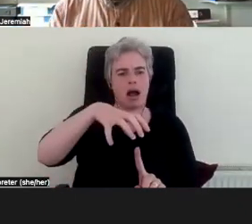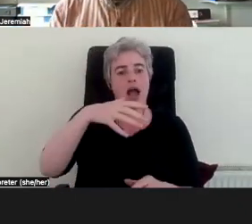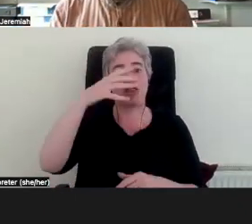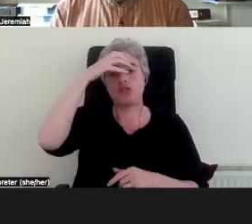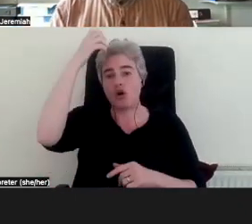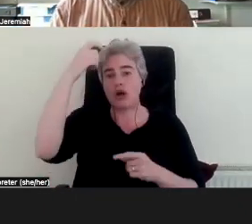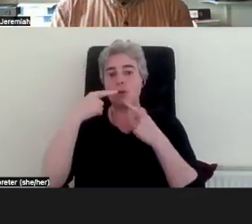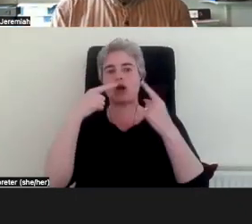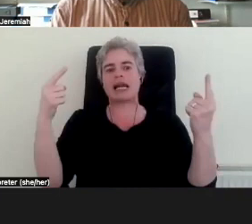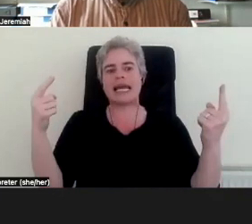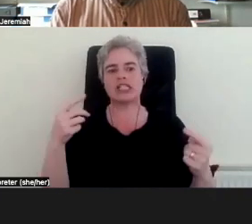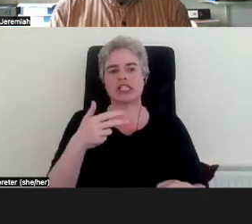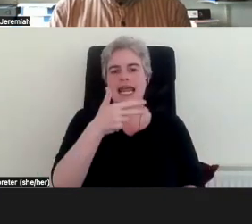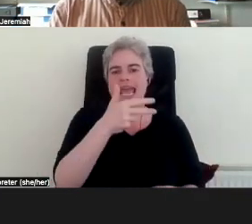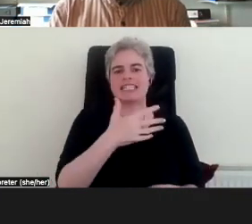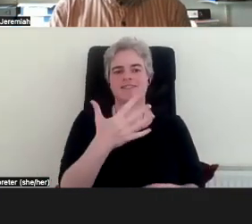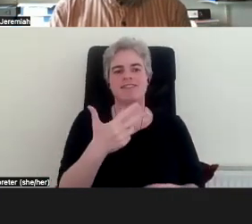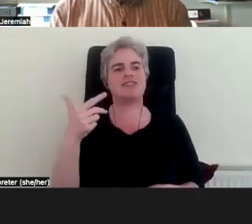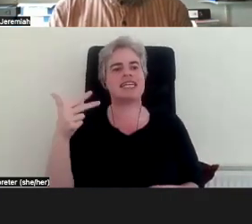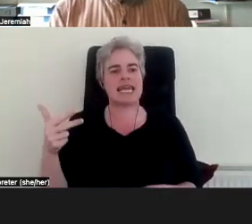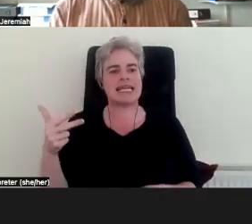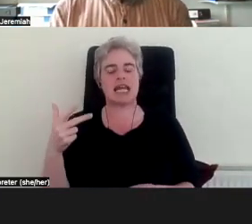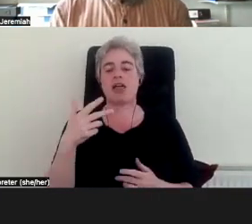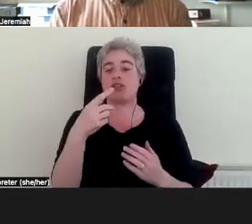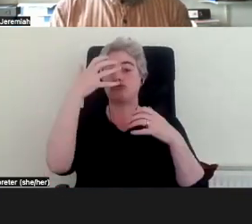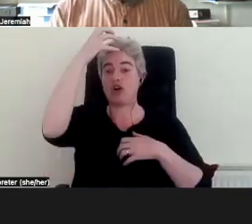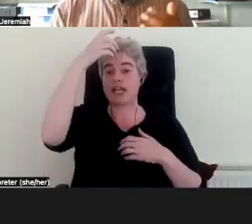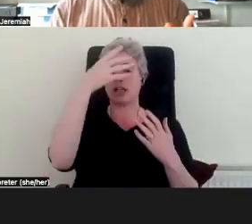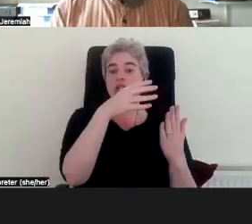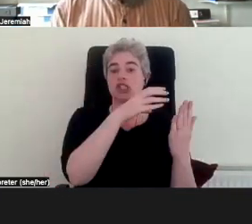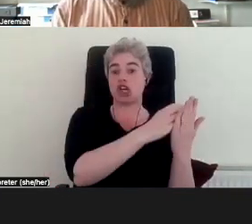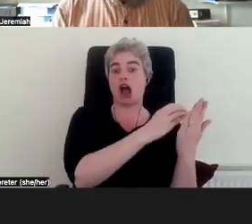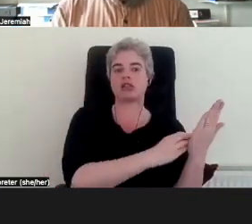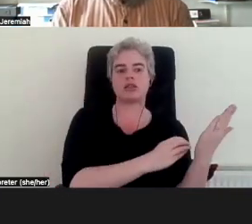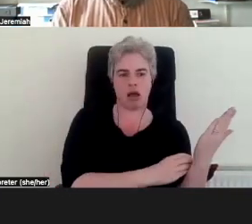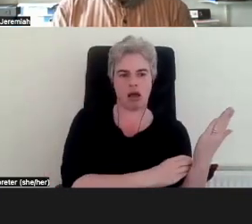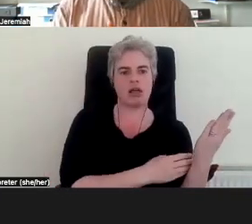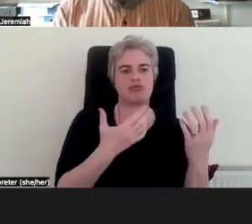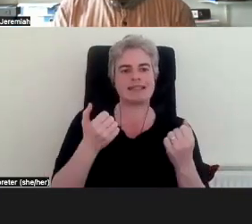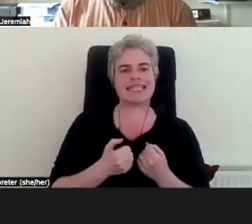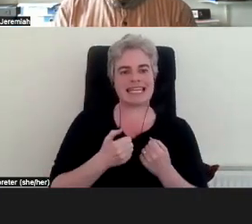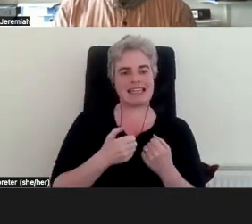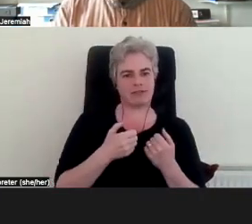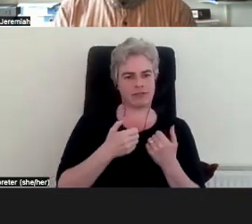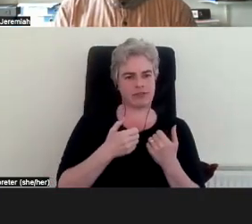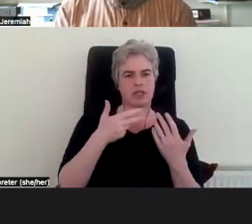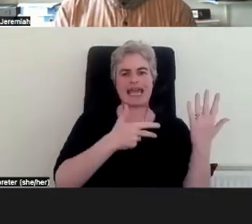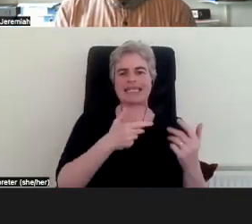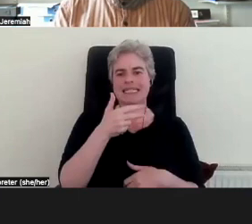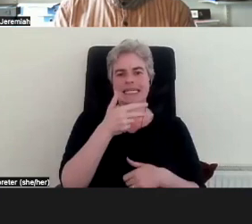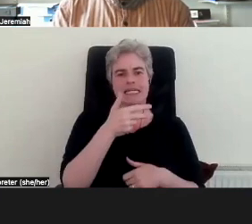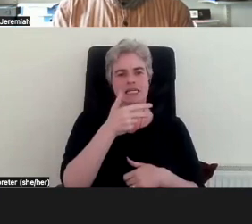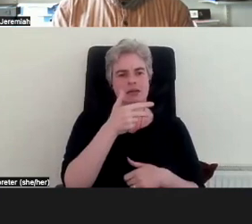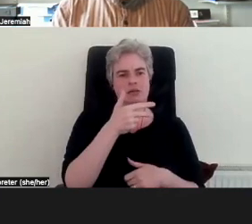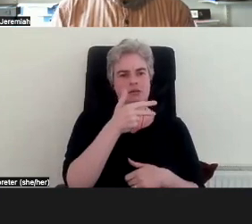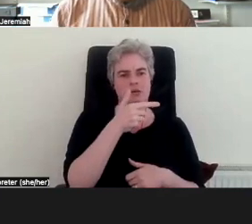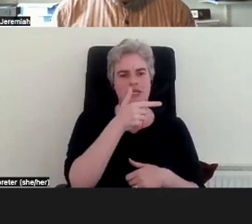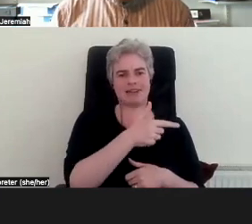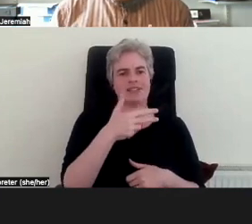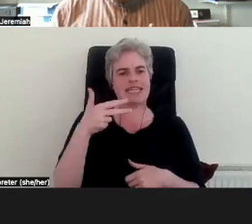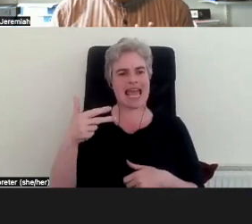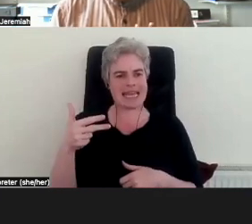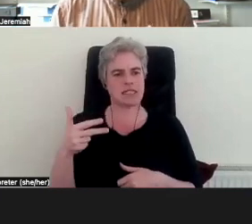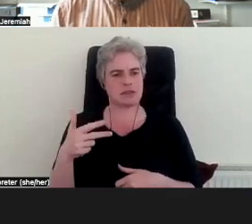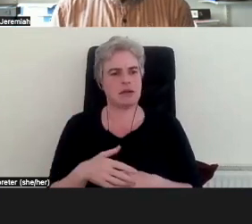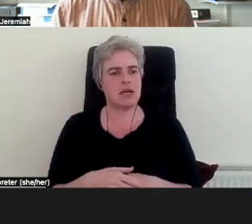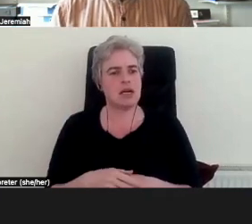Charter that it receives in 1878. And particularly Lord Palmerston, Prime Minister at that time,